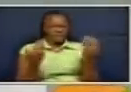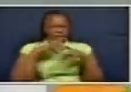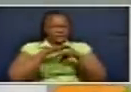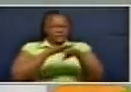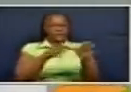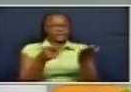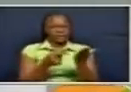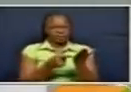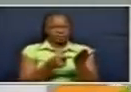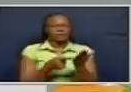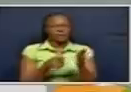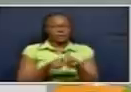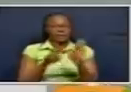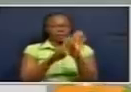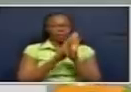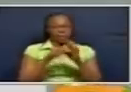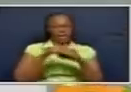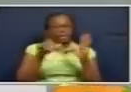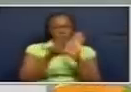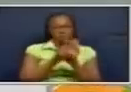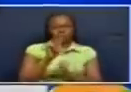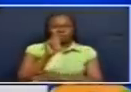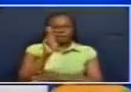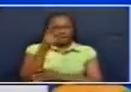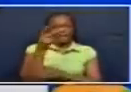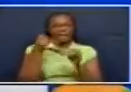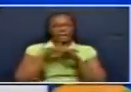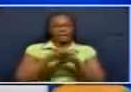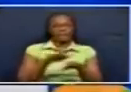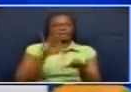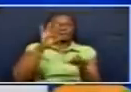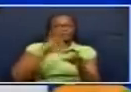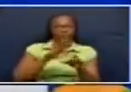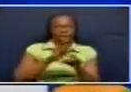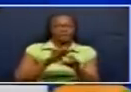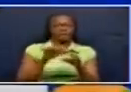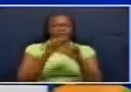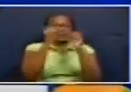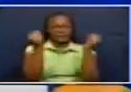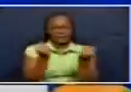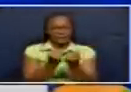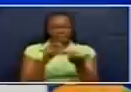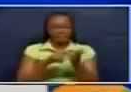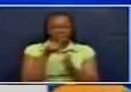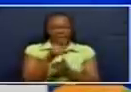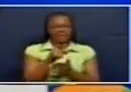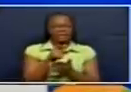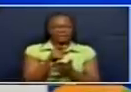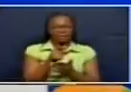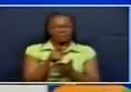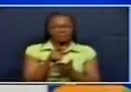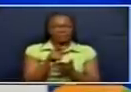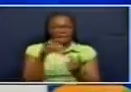we are required to implement by the law. It is called the Kenya Integrated Elections Management System. And this identification process,